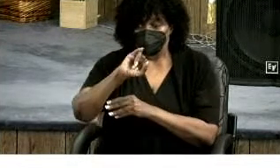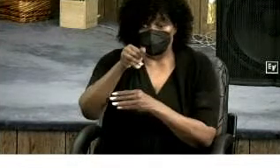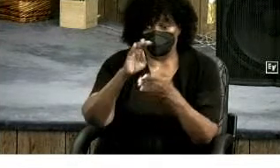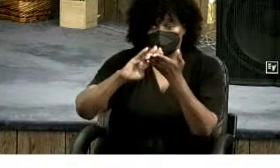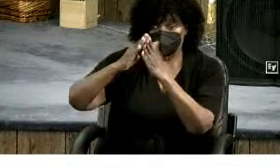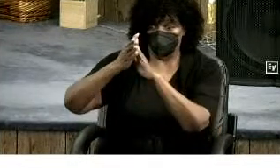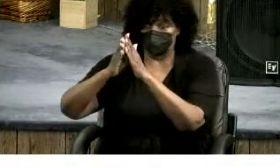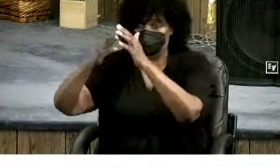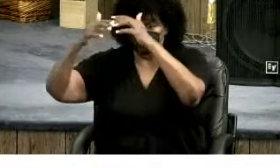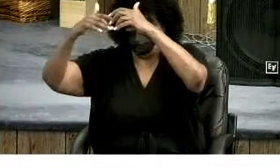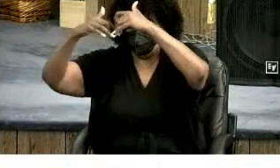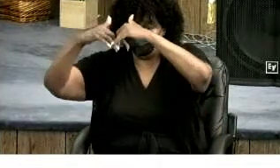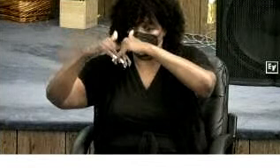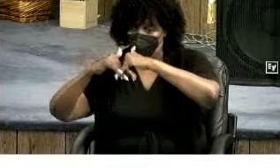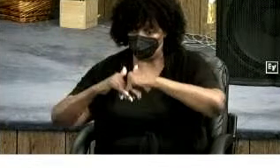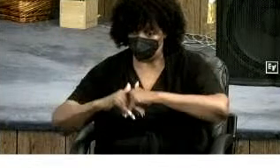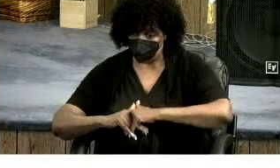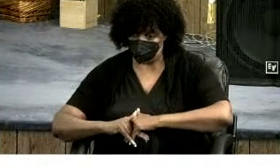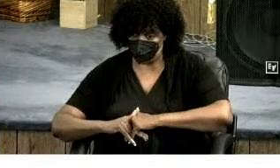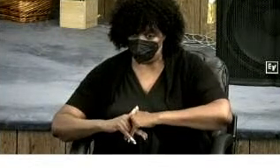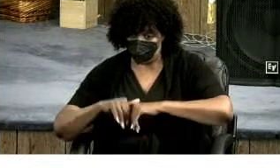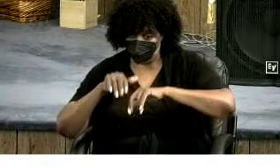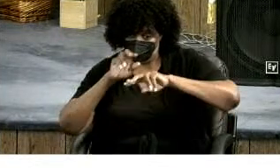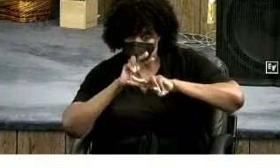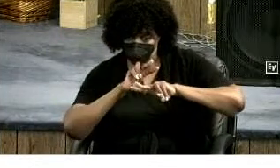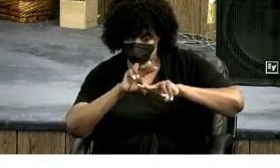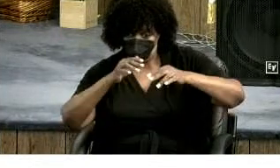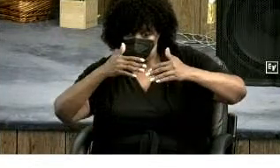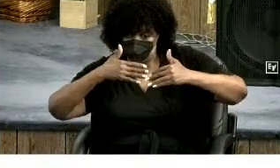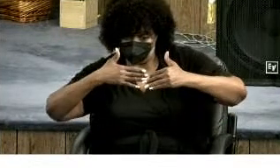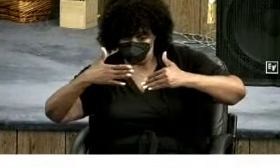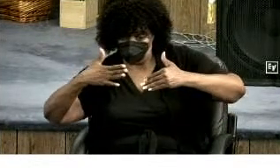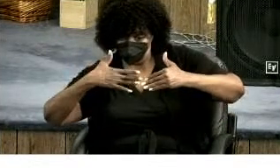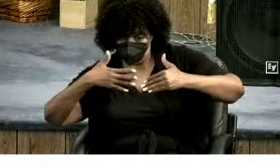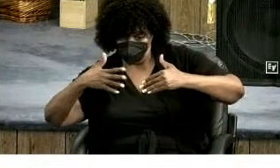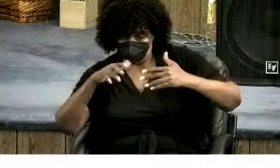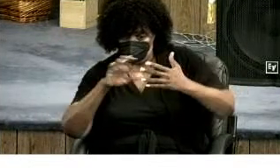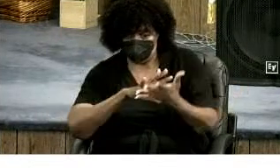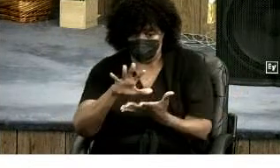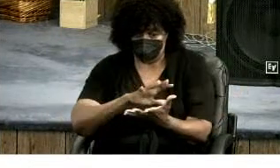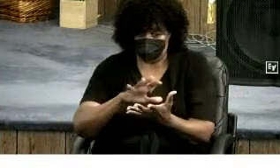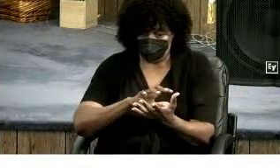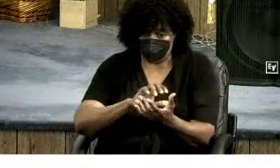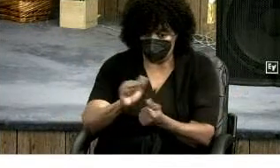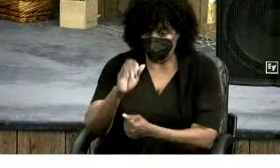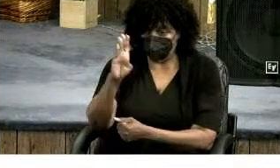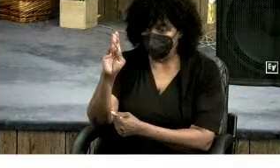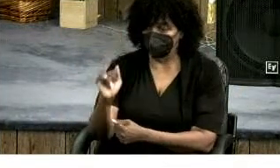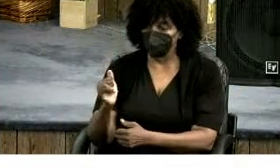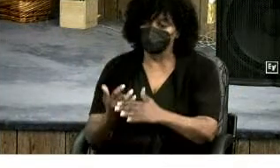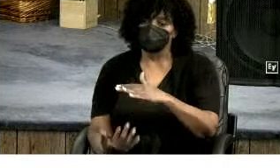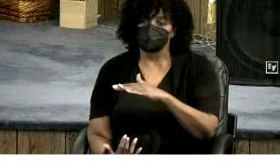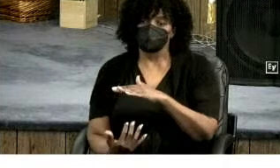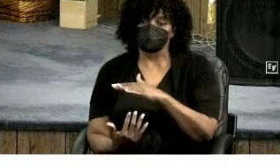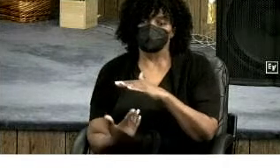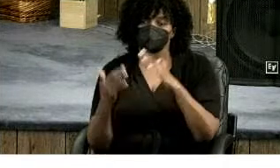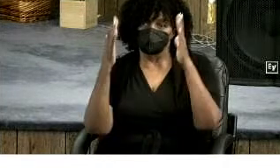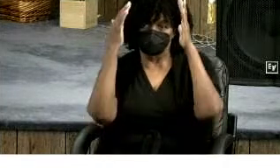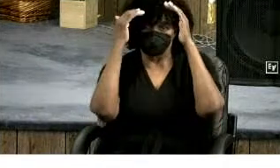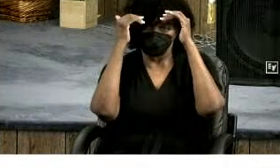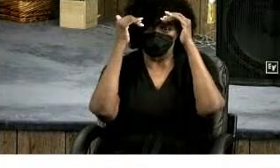broken down. And its gates have been destroyed by what? Fire." So the